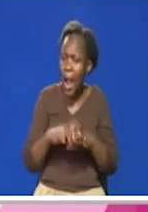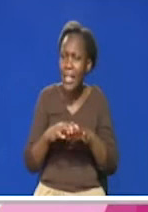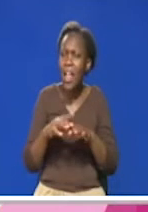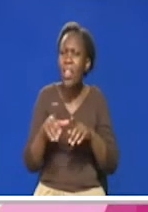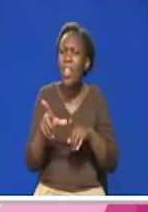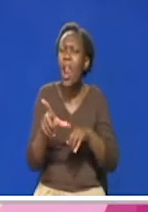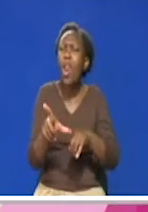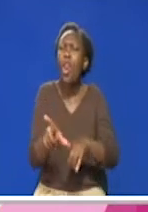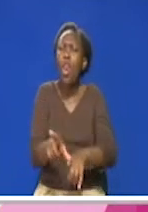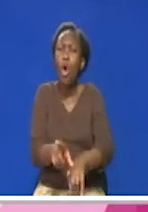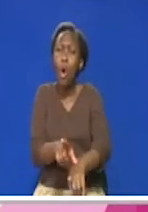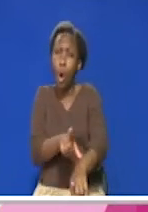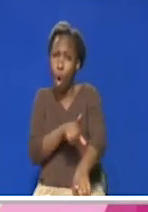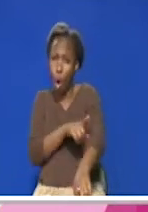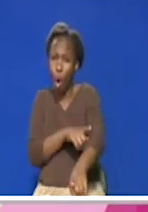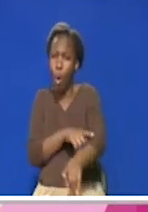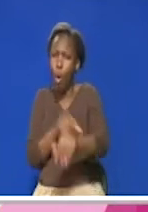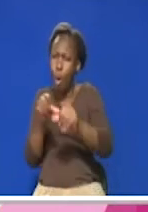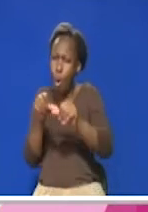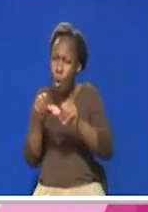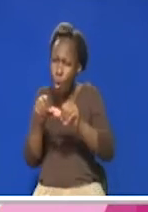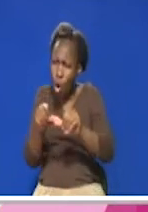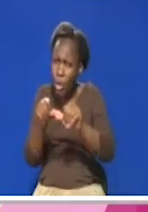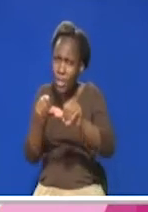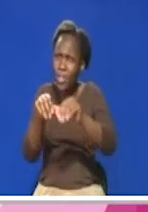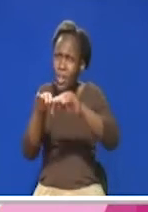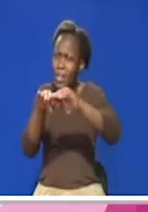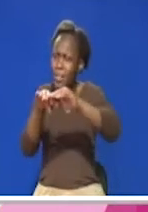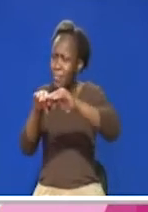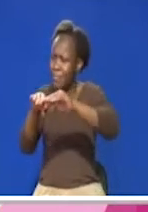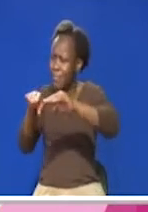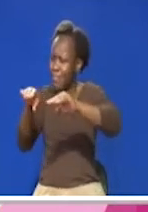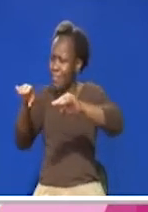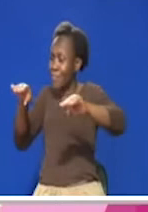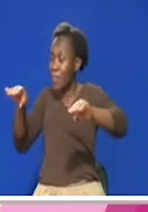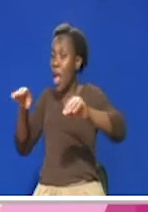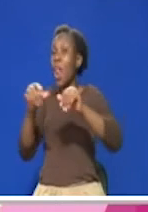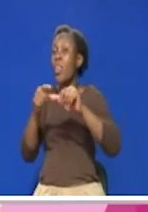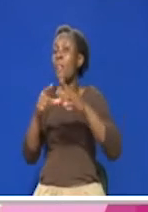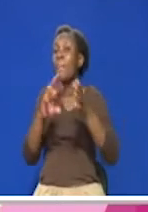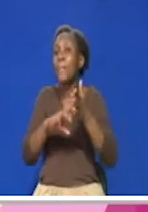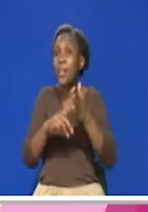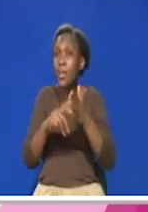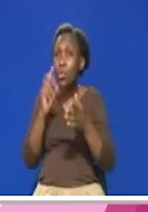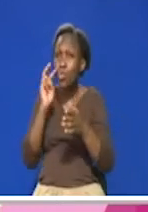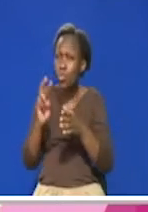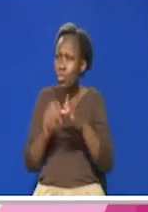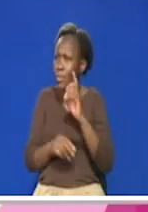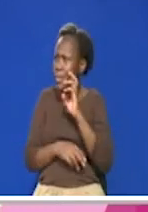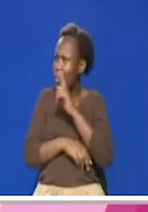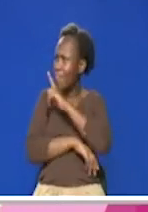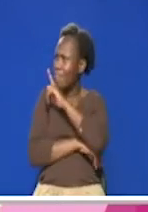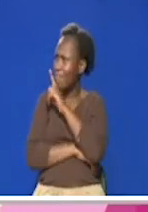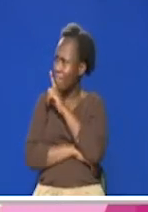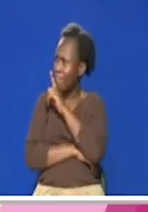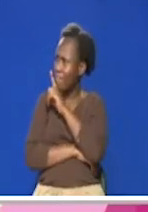continuous carbon chain as shown on the screen. So we are looking at this is the carbon chain that we have here. How